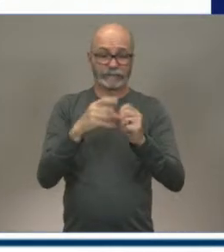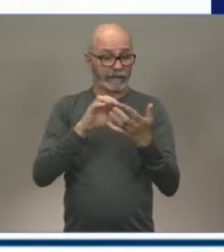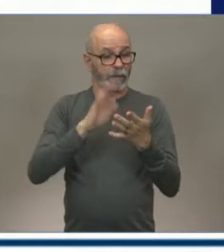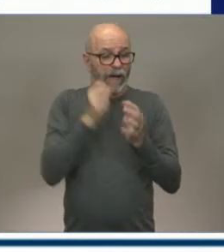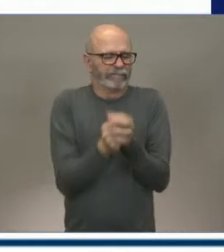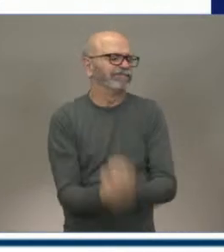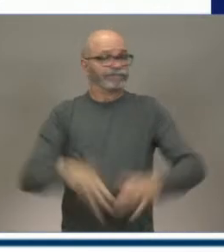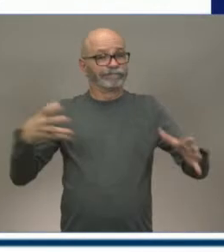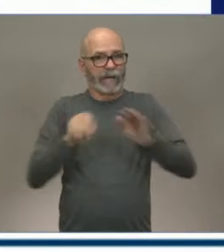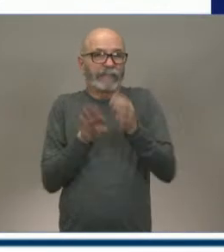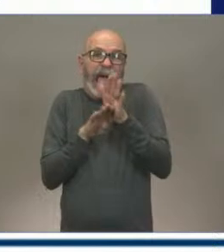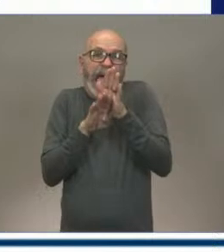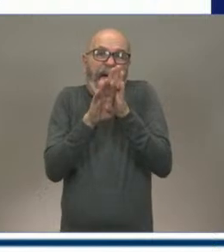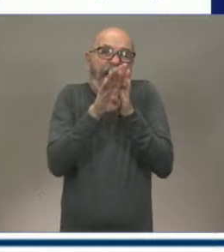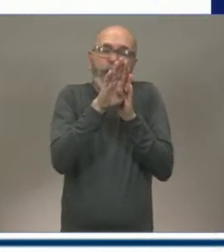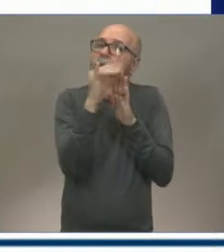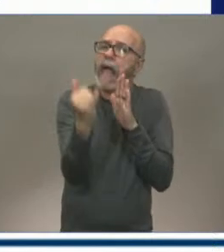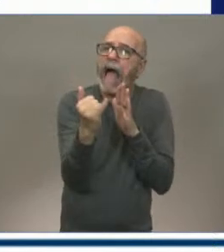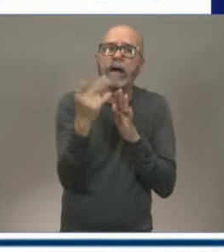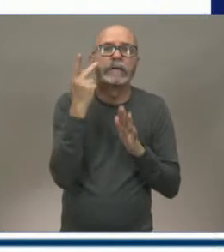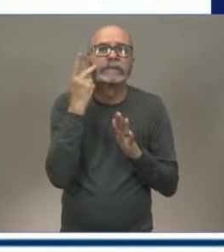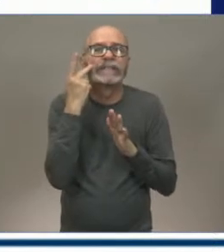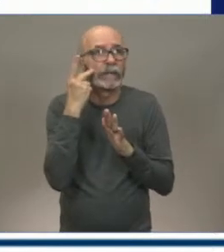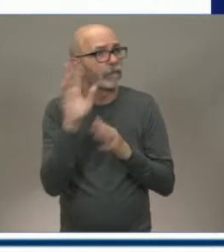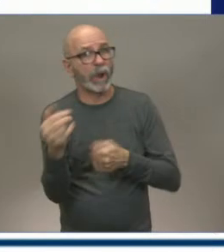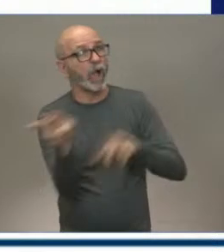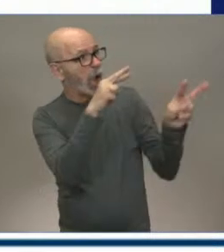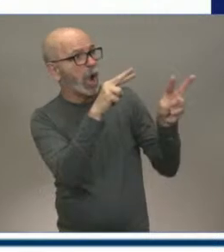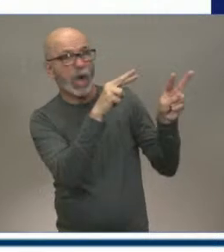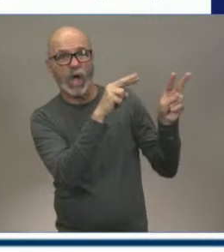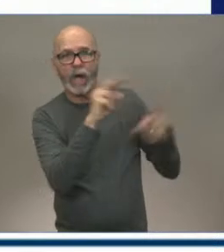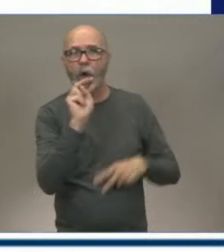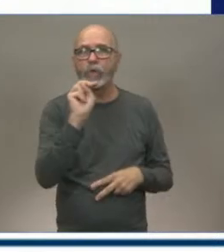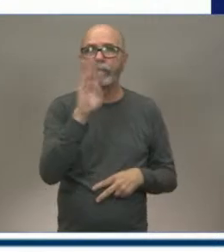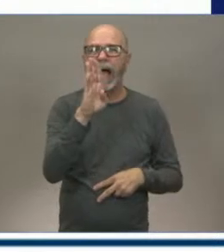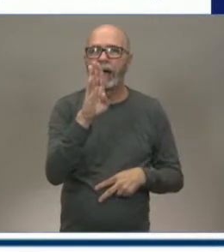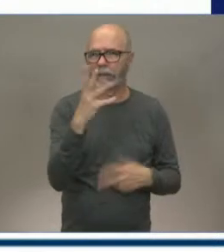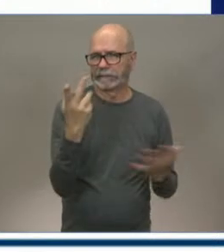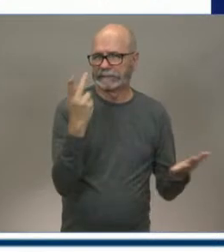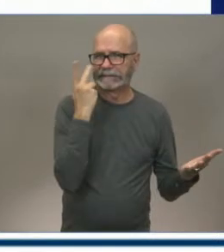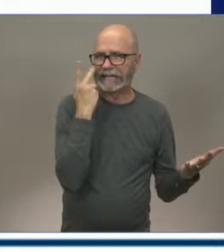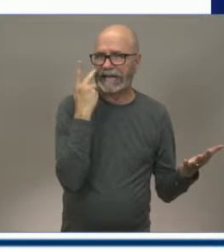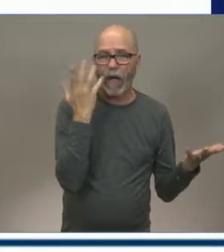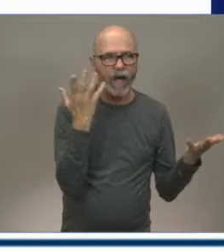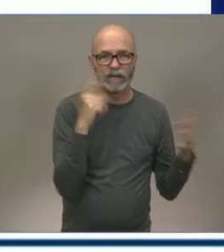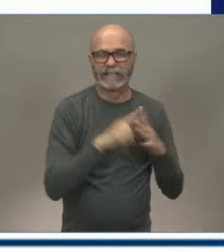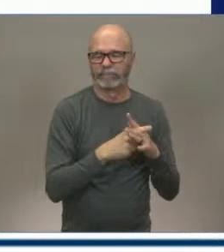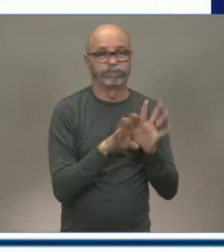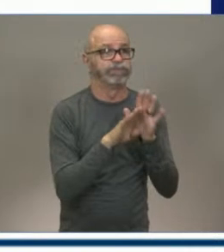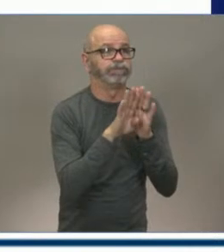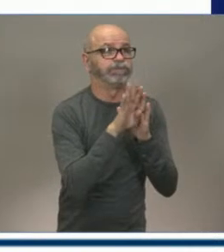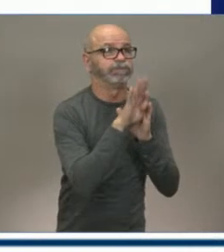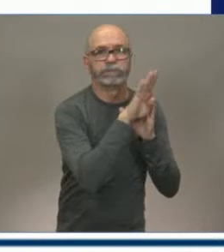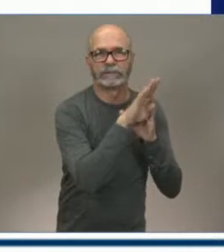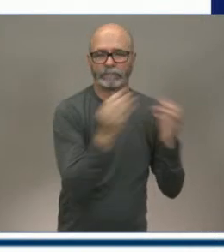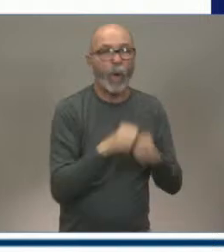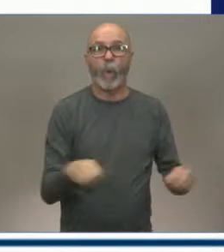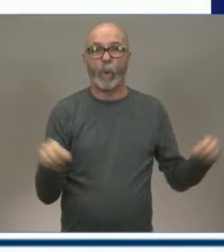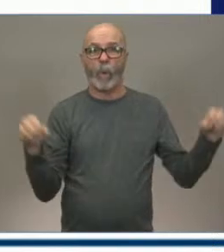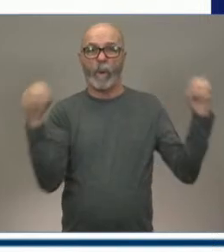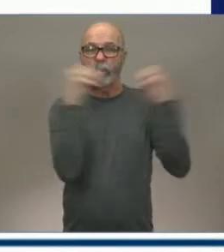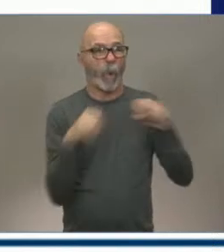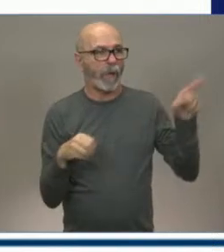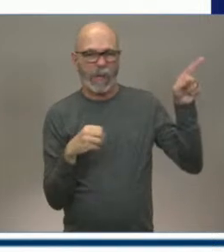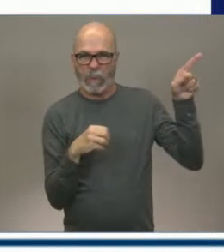what's happening in our sister province next door, New Brunswick. That province is experiencing its largest outbreak of COVID with cases spread across